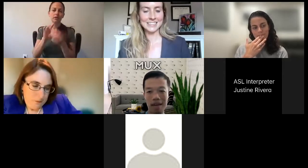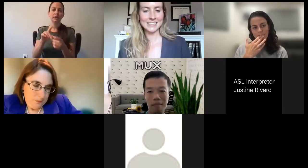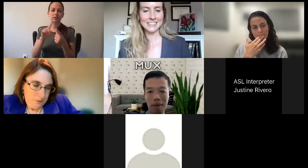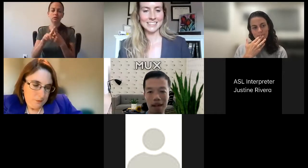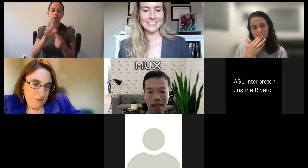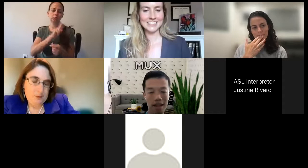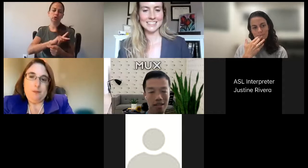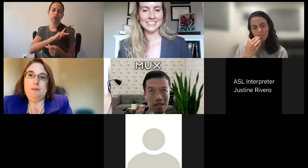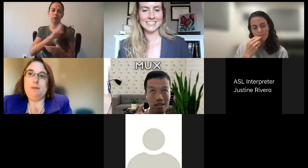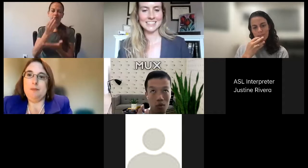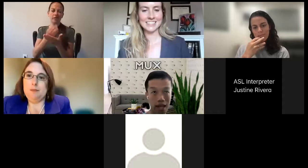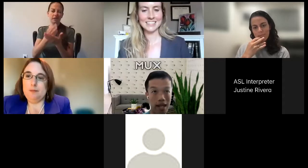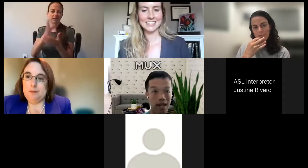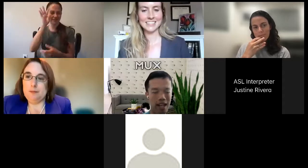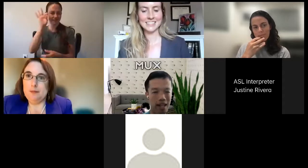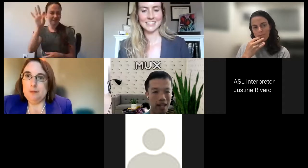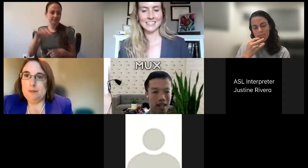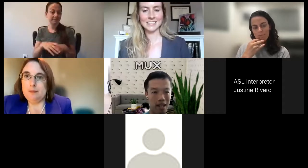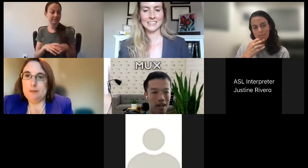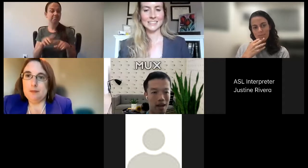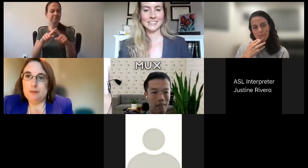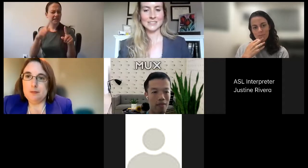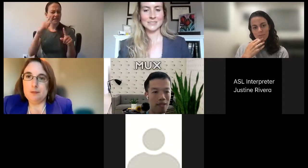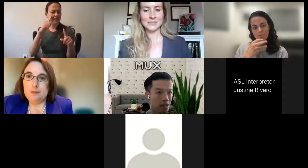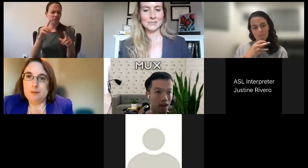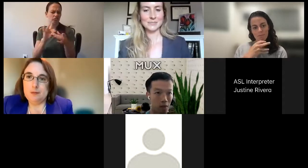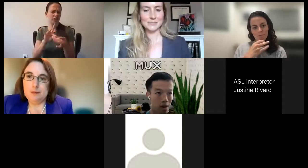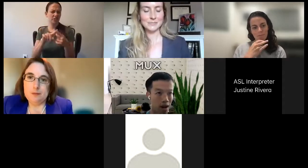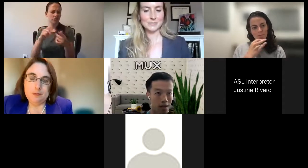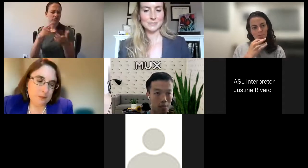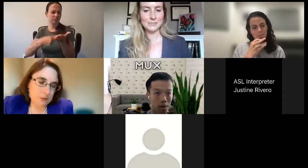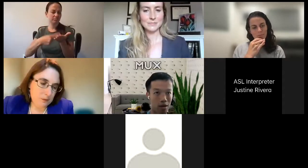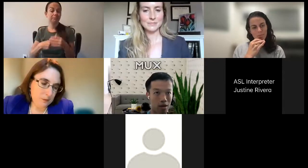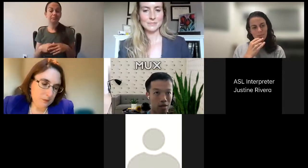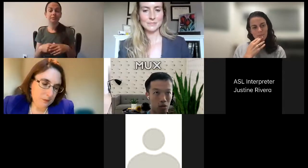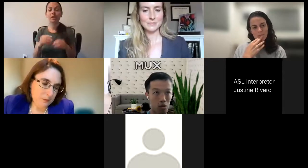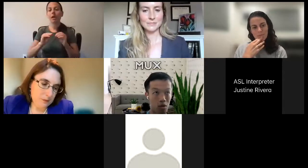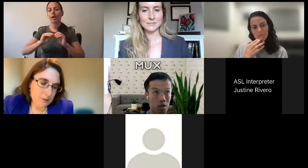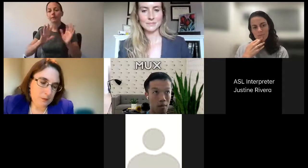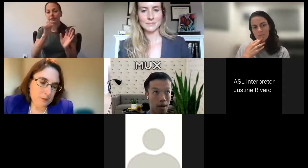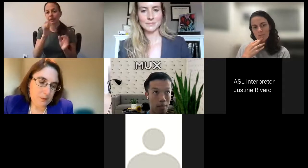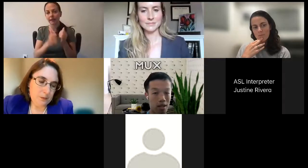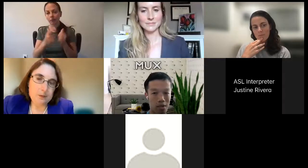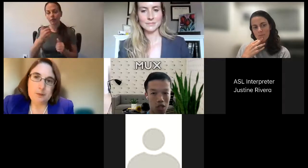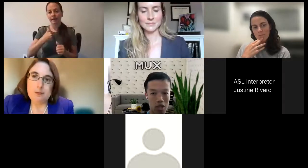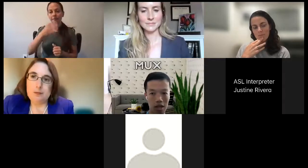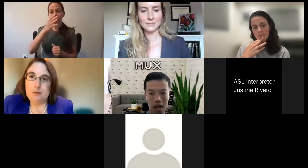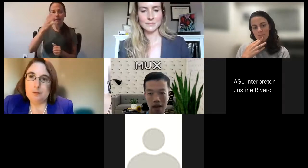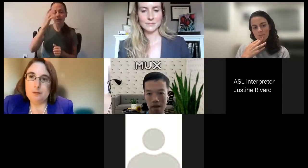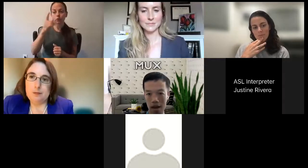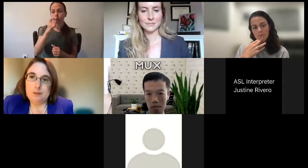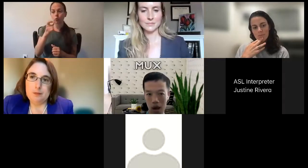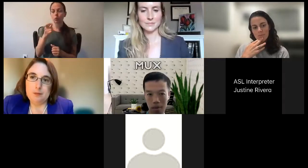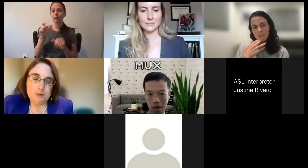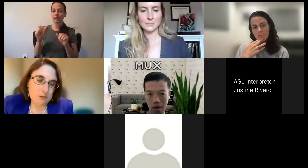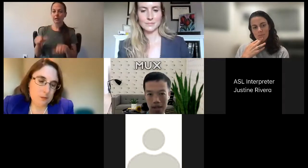tips, but I think it's related in that obviously not everyone has parents who might be in the position